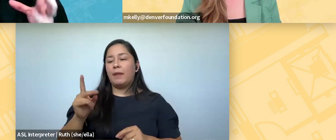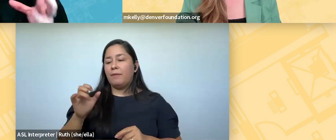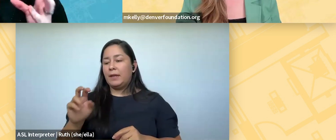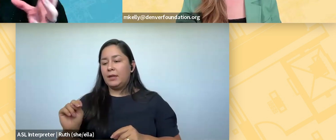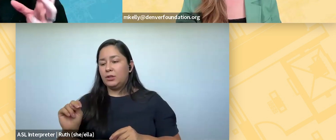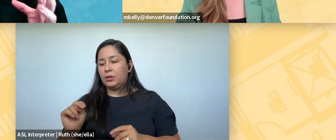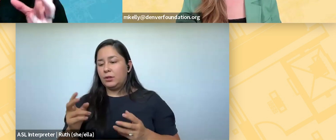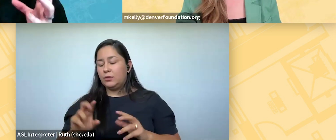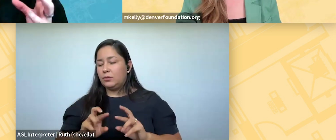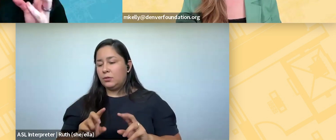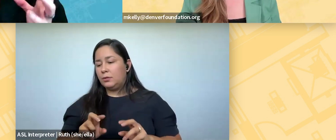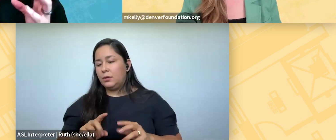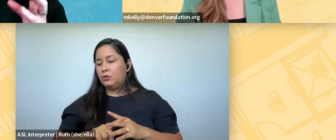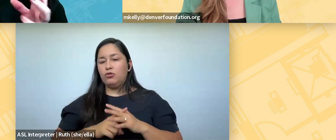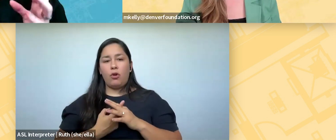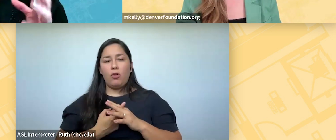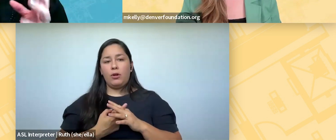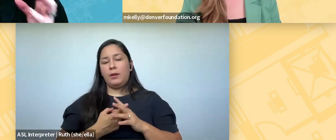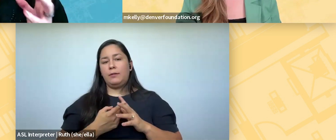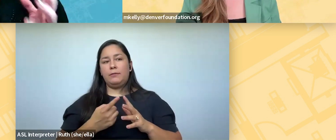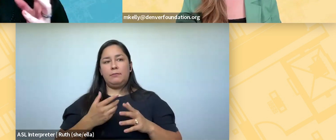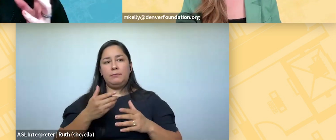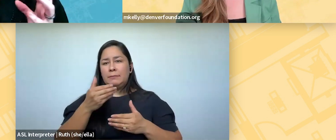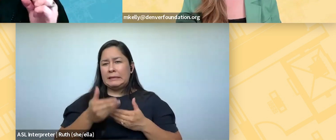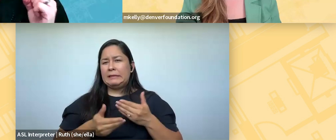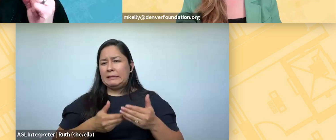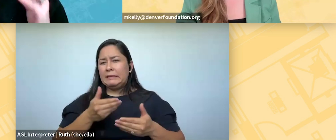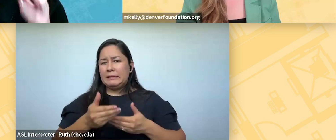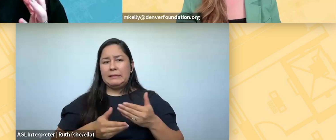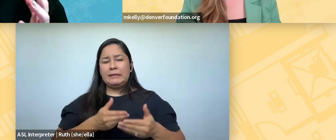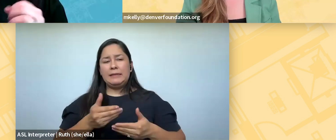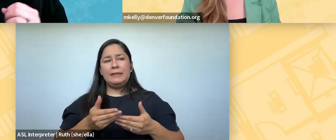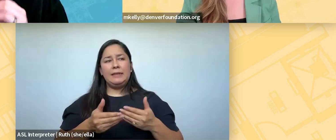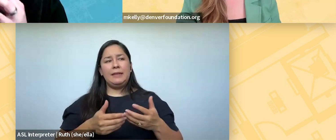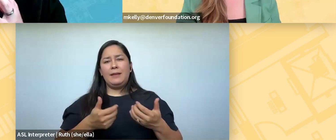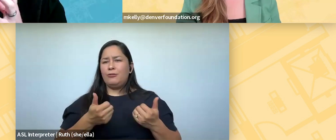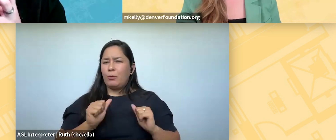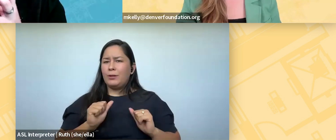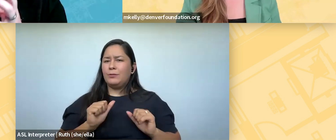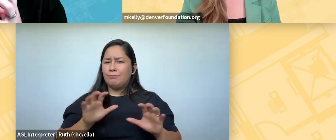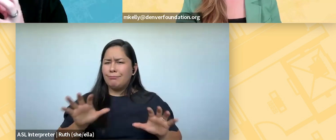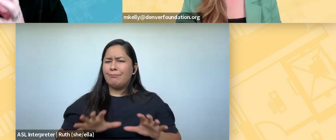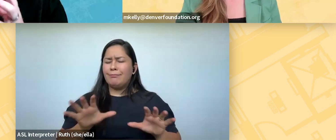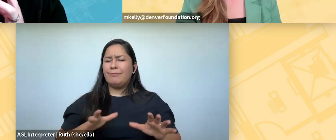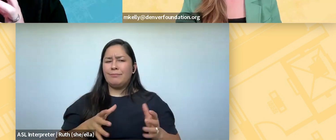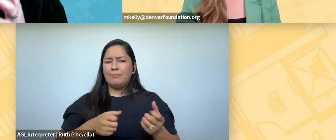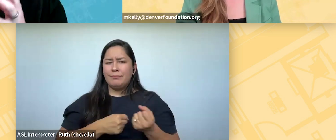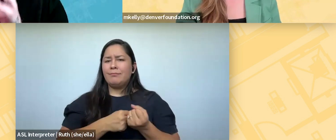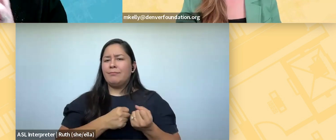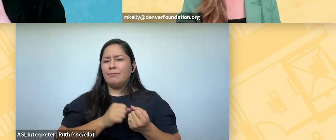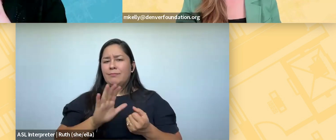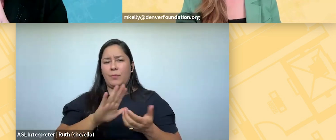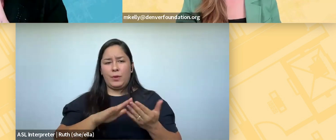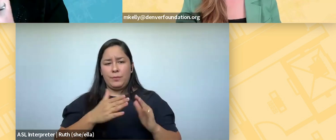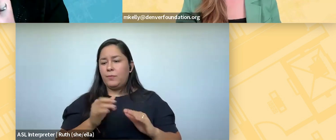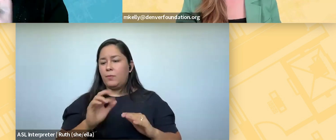out, and it's just a group of people in a neighborhood kind of trying to do good in their community, or for newer